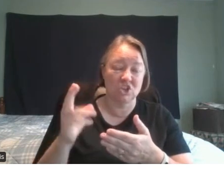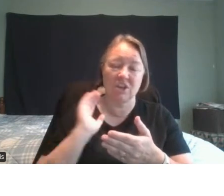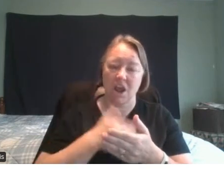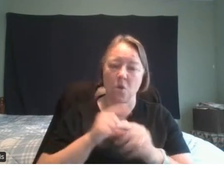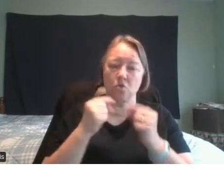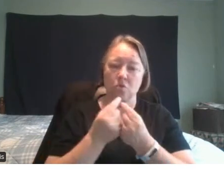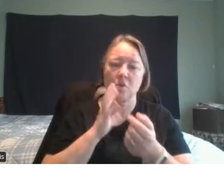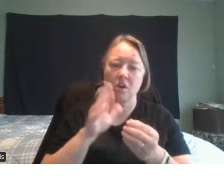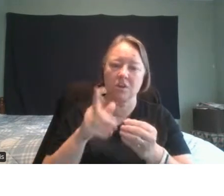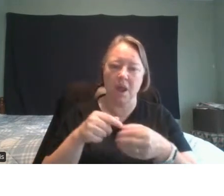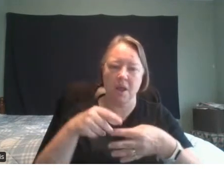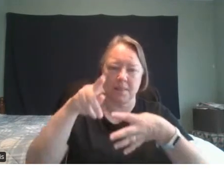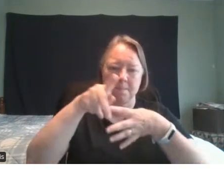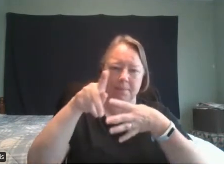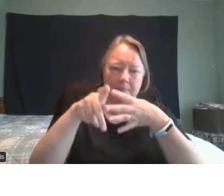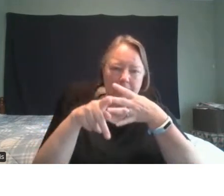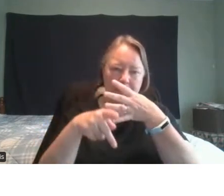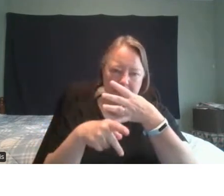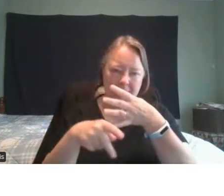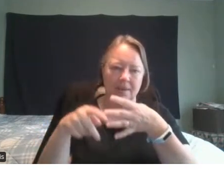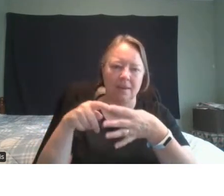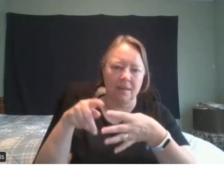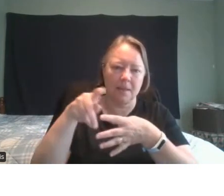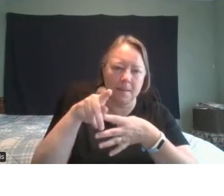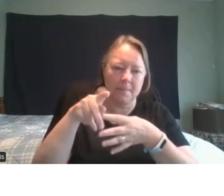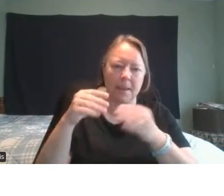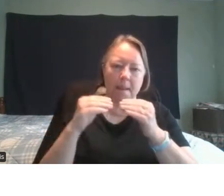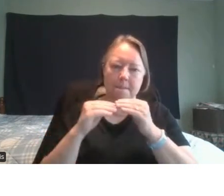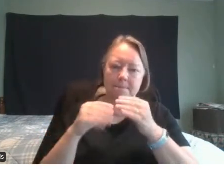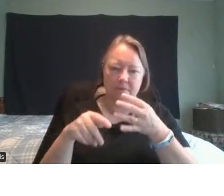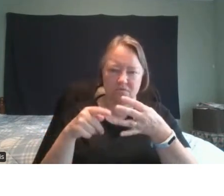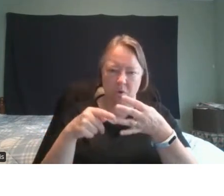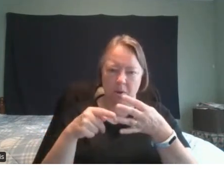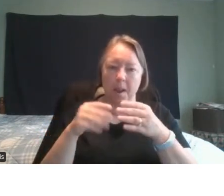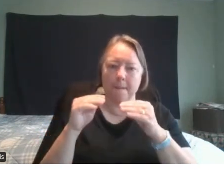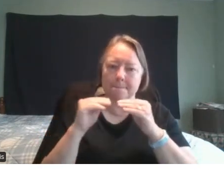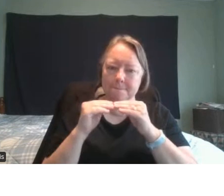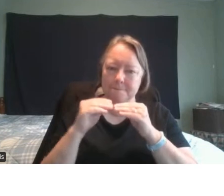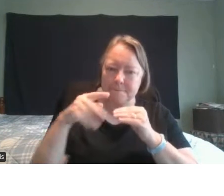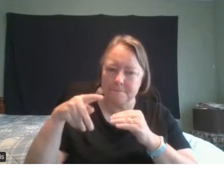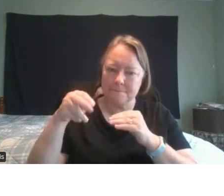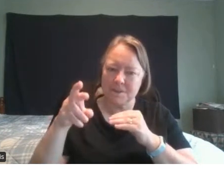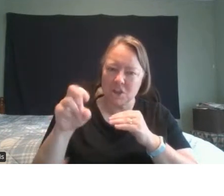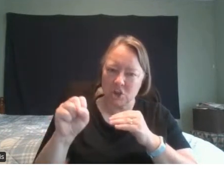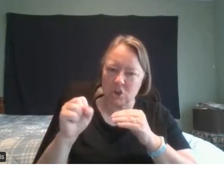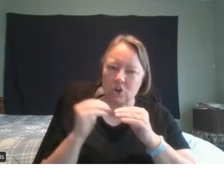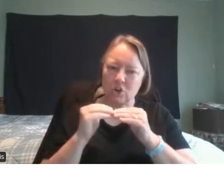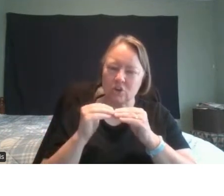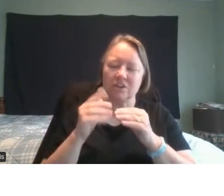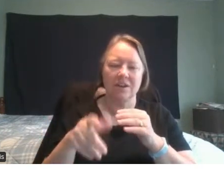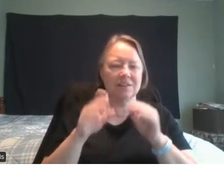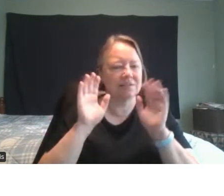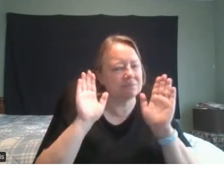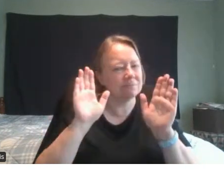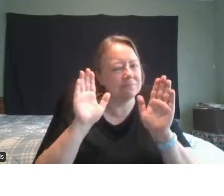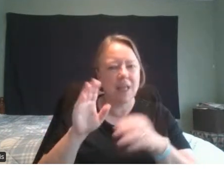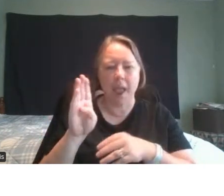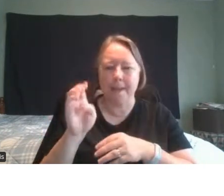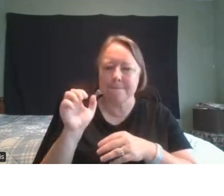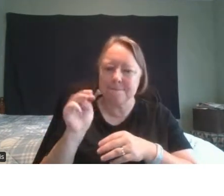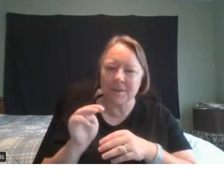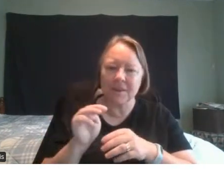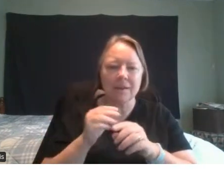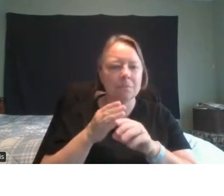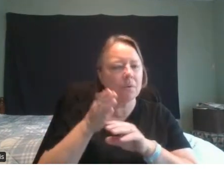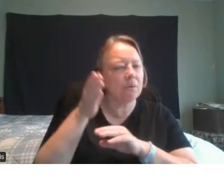4 Ps, this peers part, it's amazing how delightful that beaming across and having